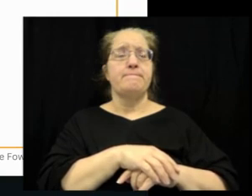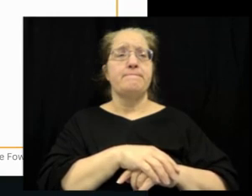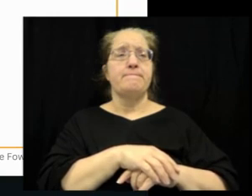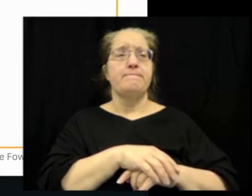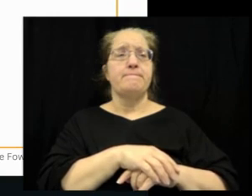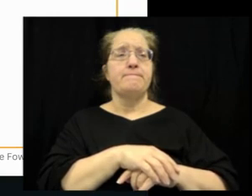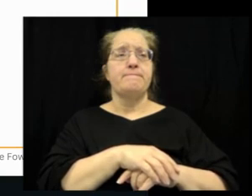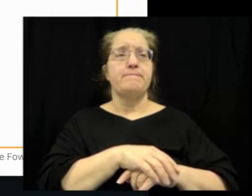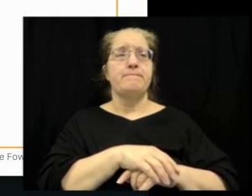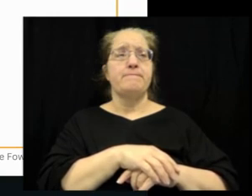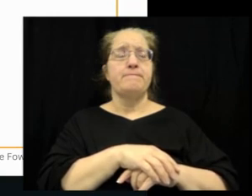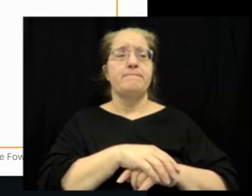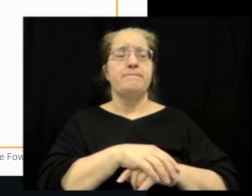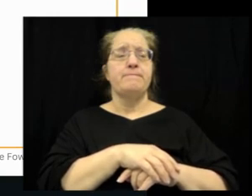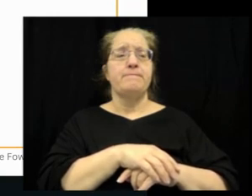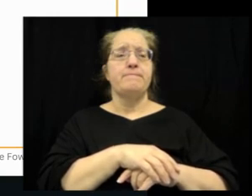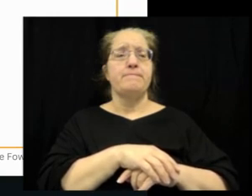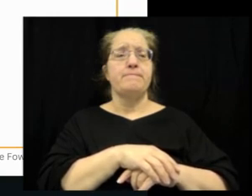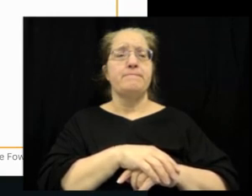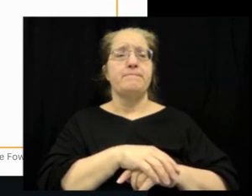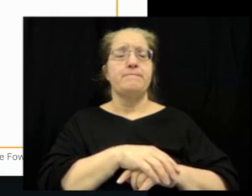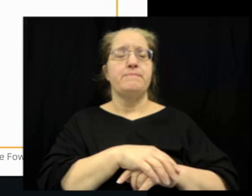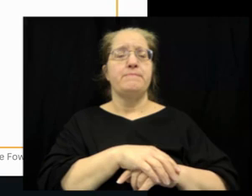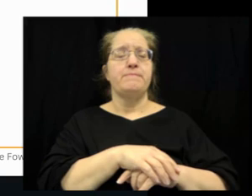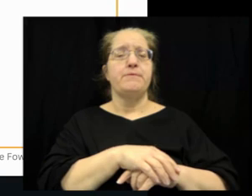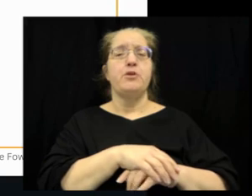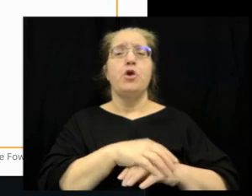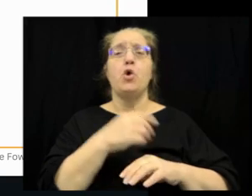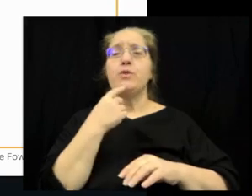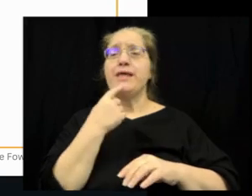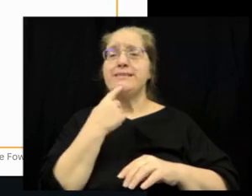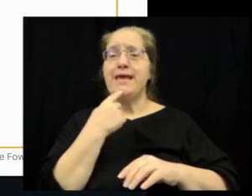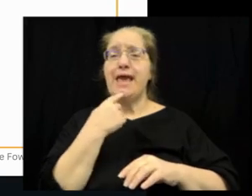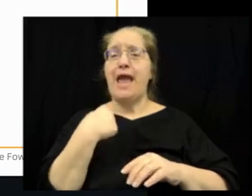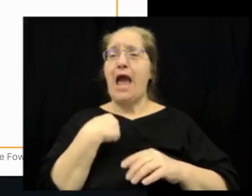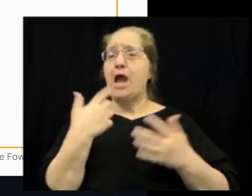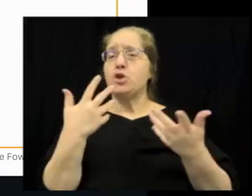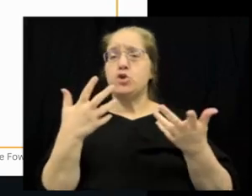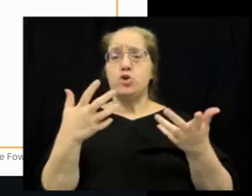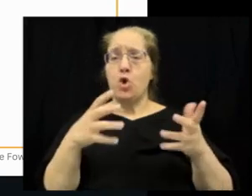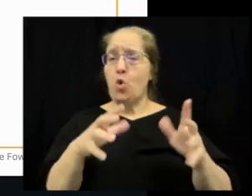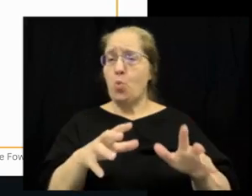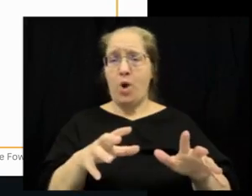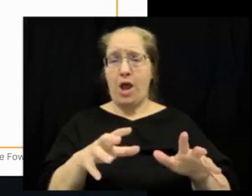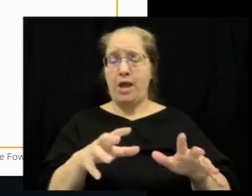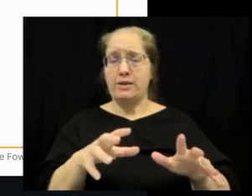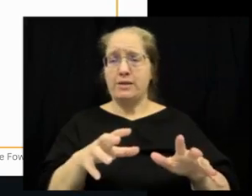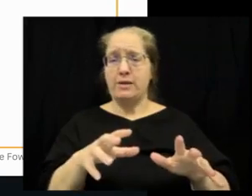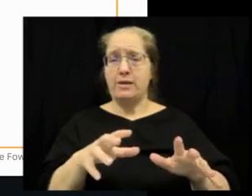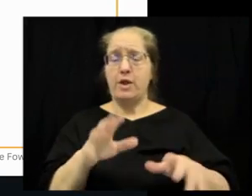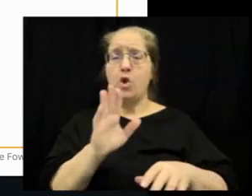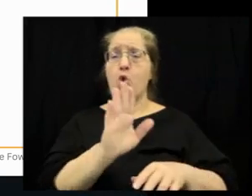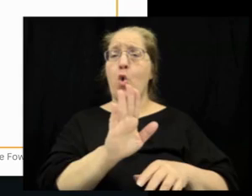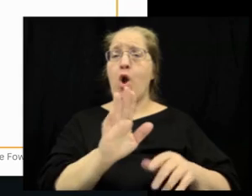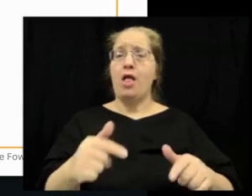of this tension. So you want to go right on into, I don't want, and it's about, I don't want your life